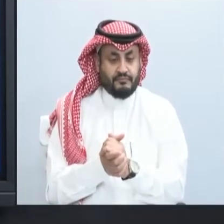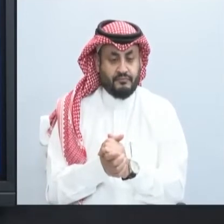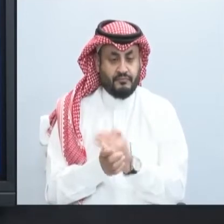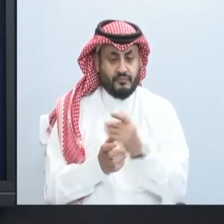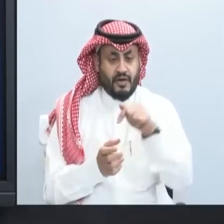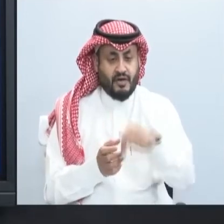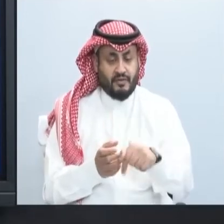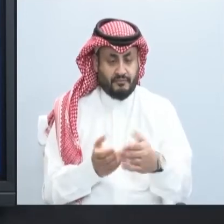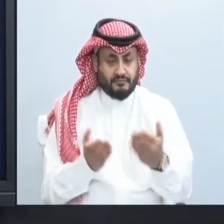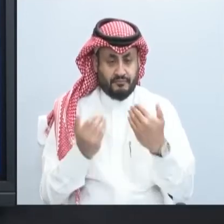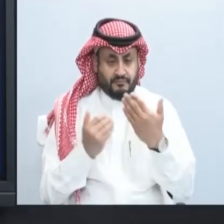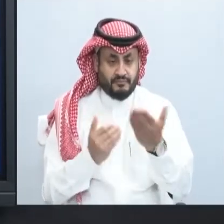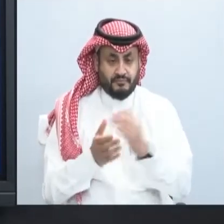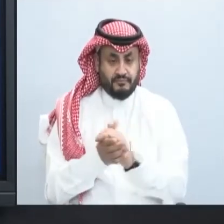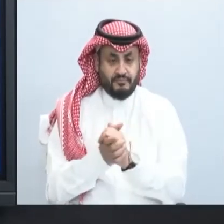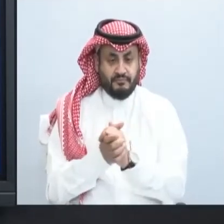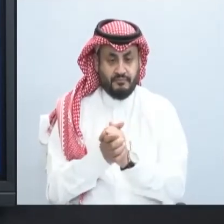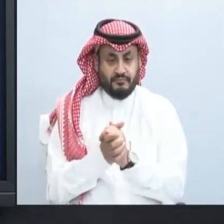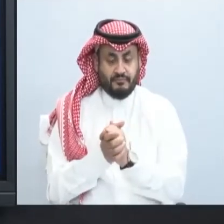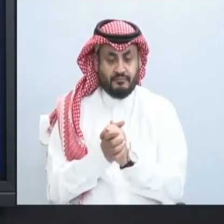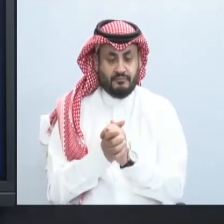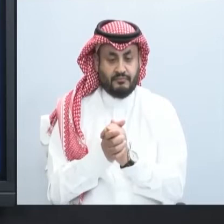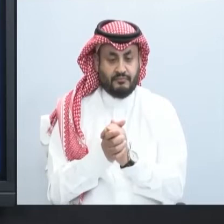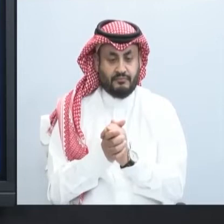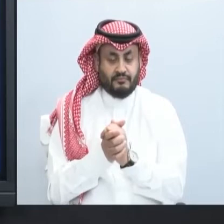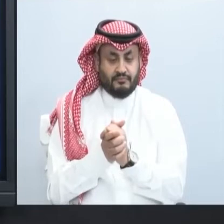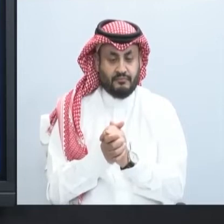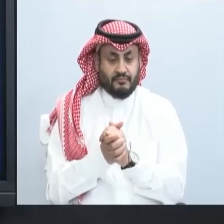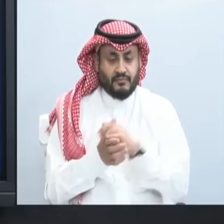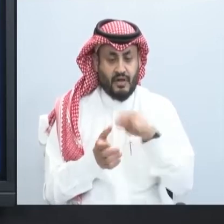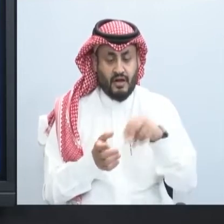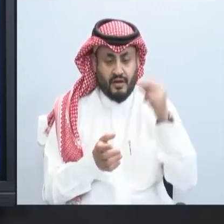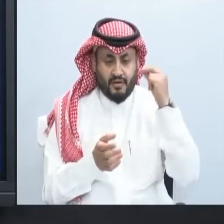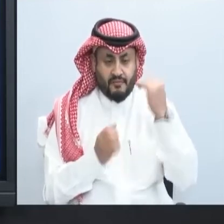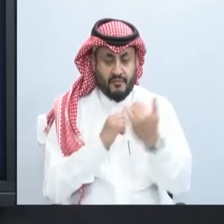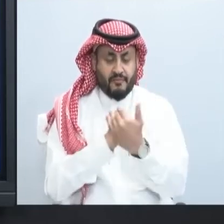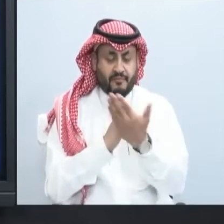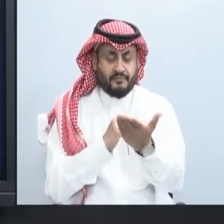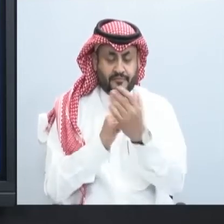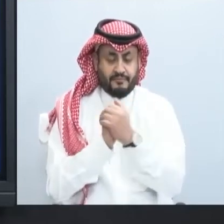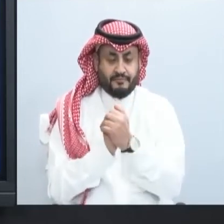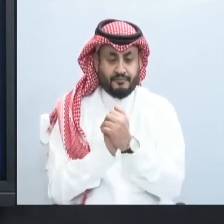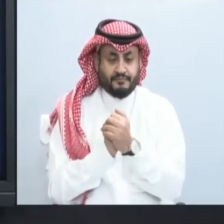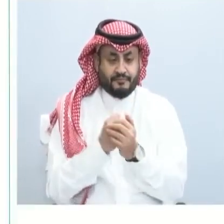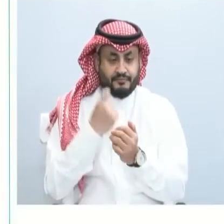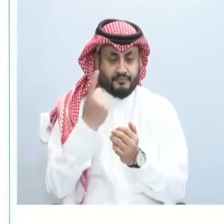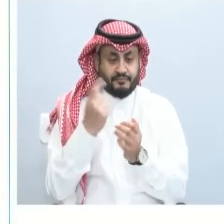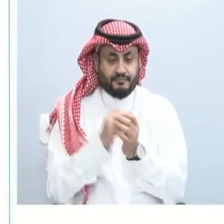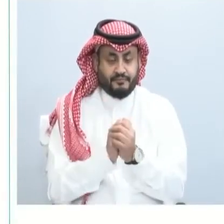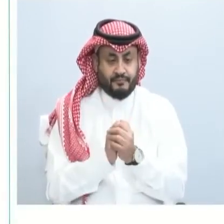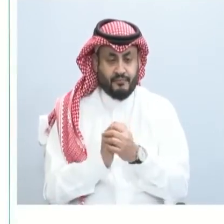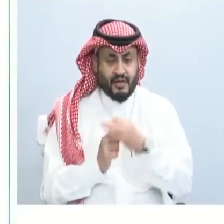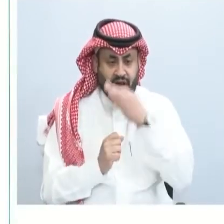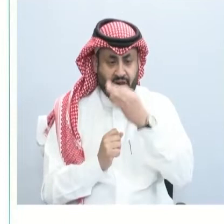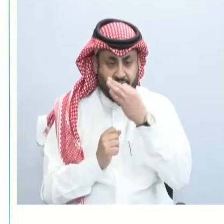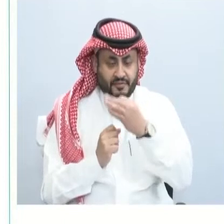to know our objectives in today's lesson. At the end of this lesson, we hope that you will able to pronounce